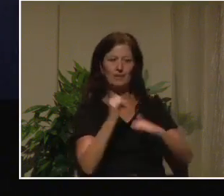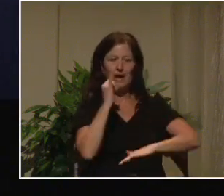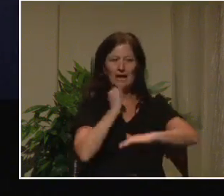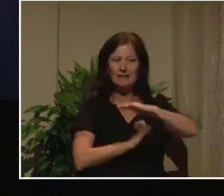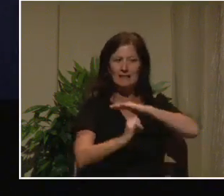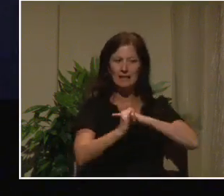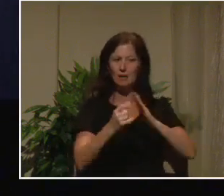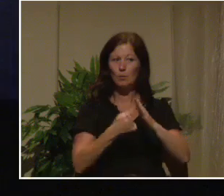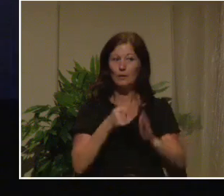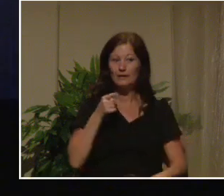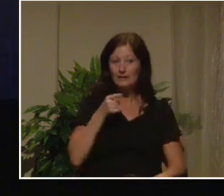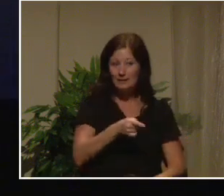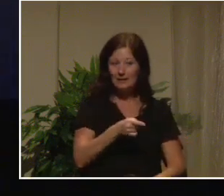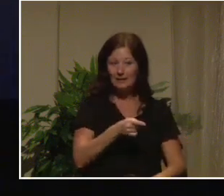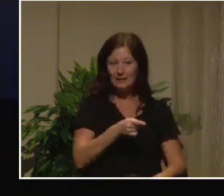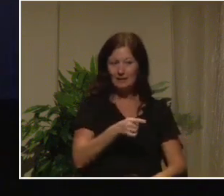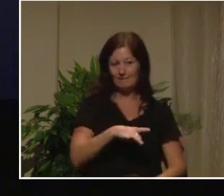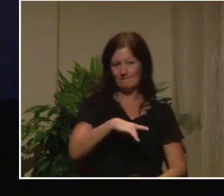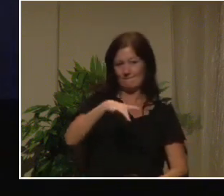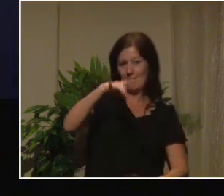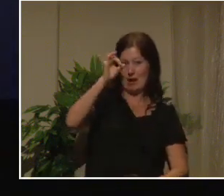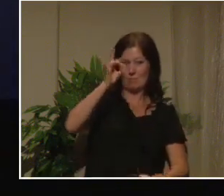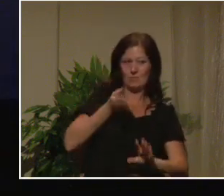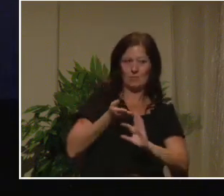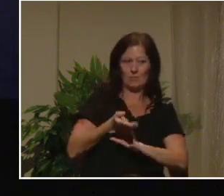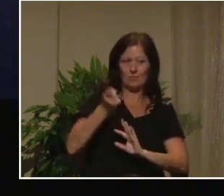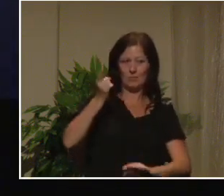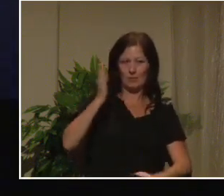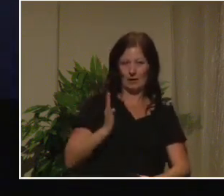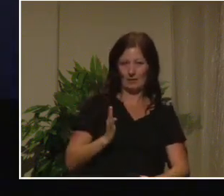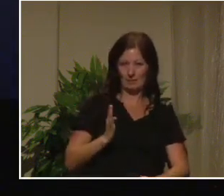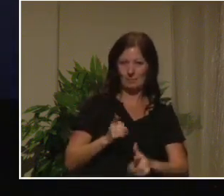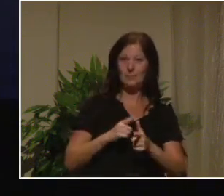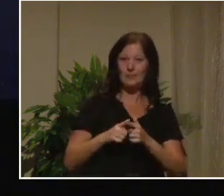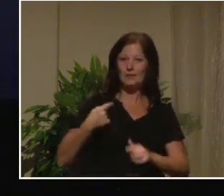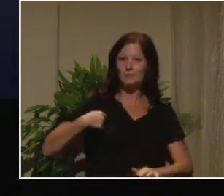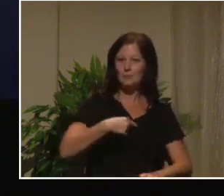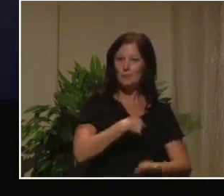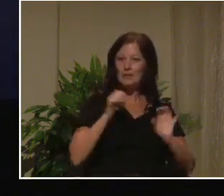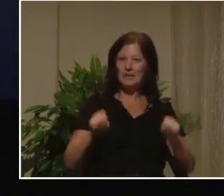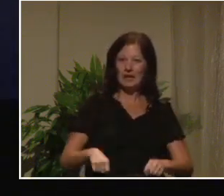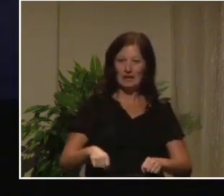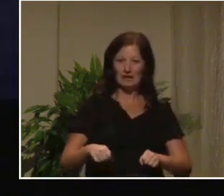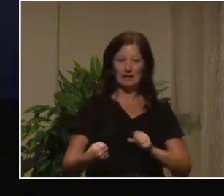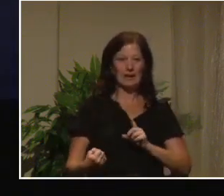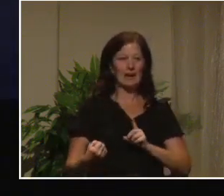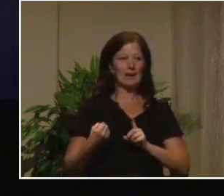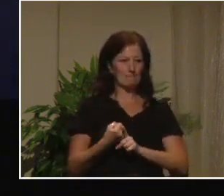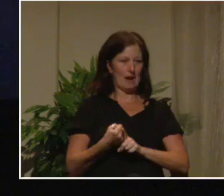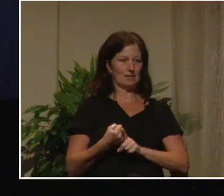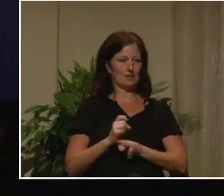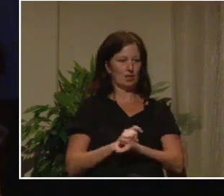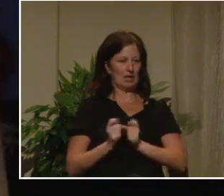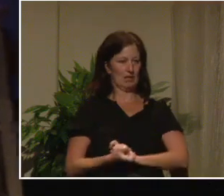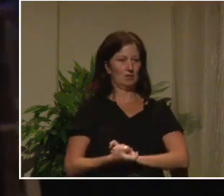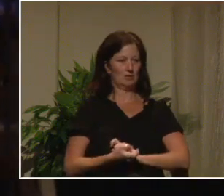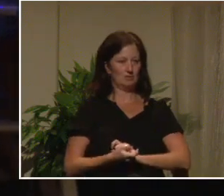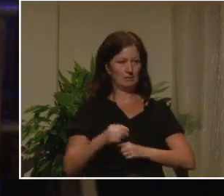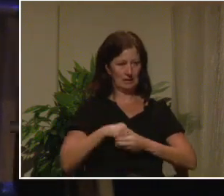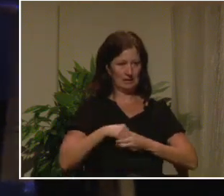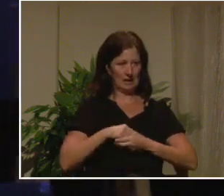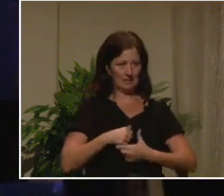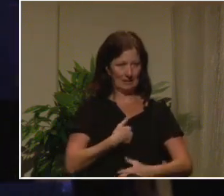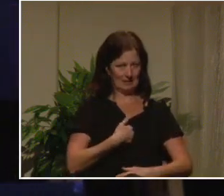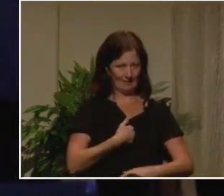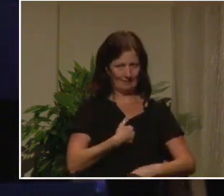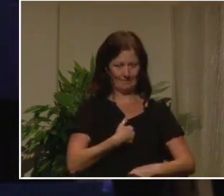and then we consider the changes that we need to undergo to adjust our whole life around that understanding. So our